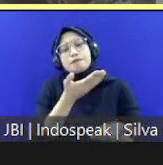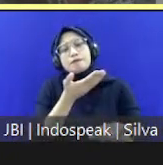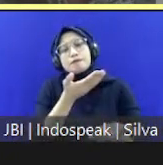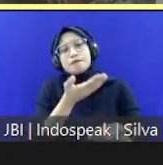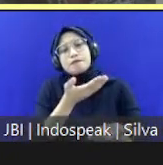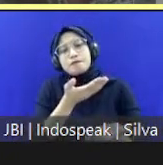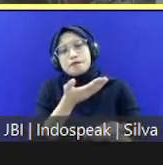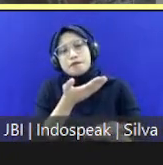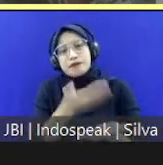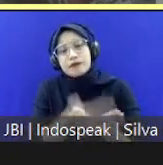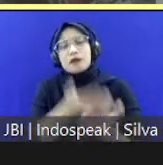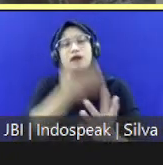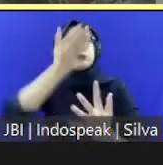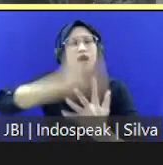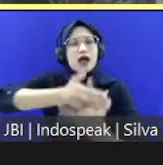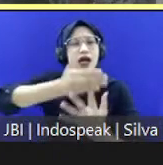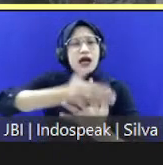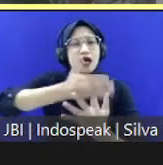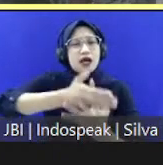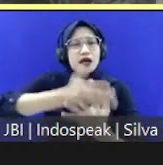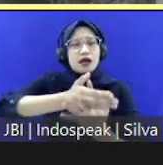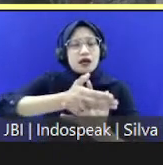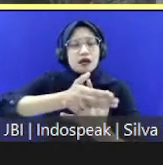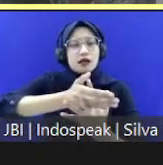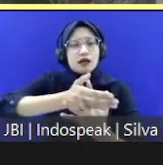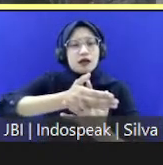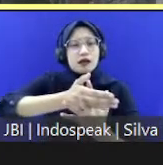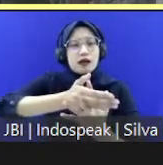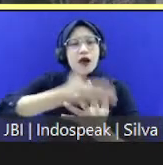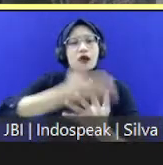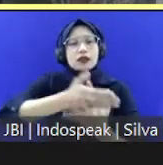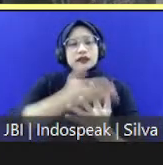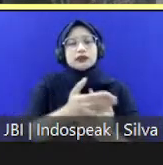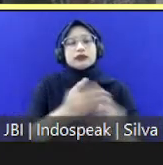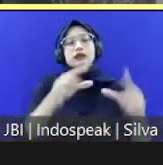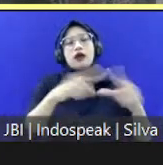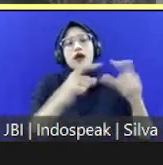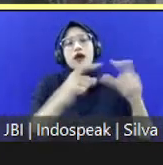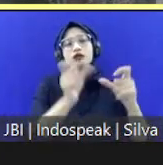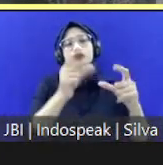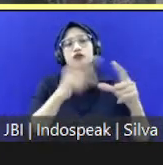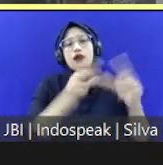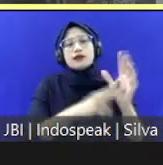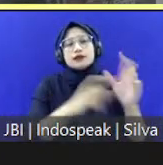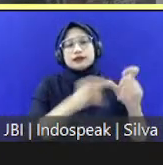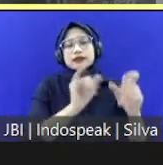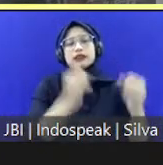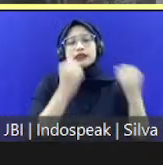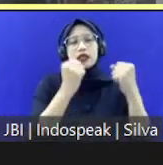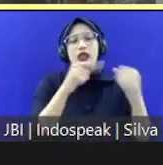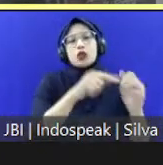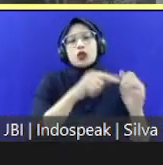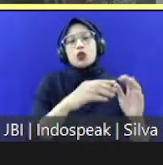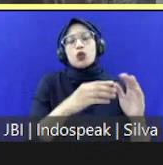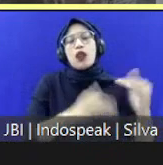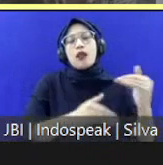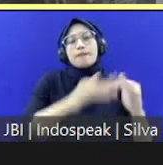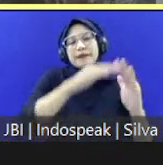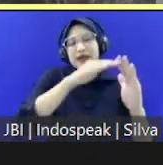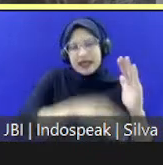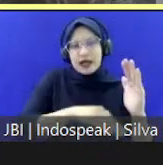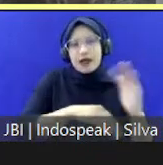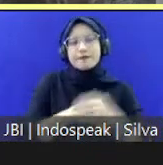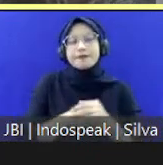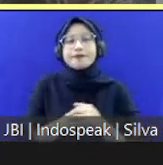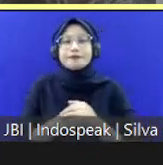lowest access to health might exist, given that the access to health insurance is lower. When we look at the participation